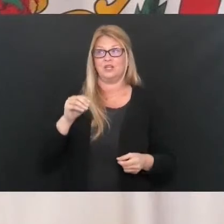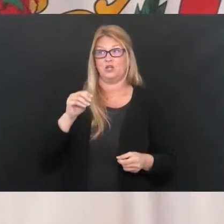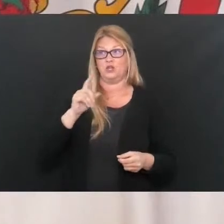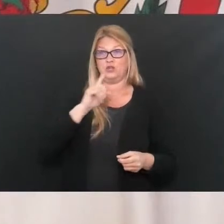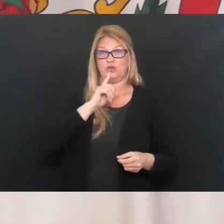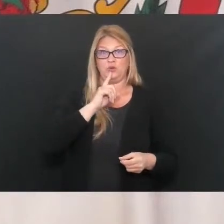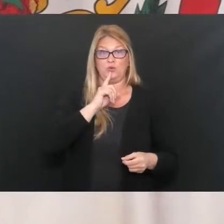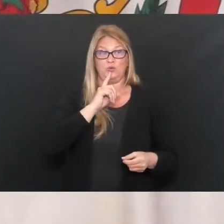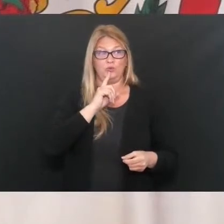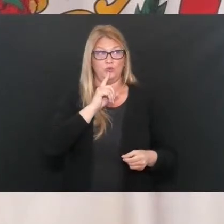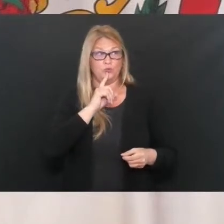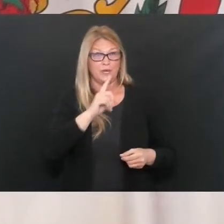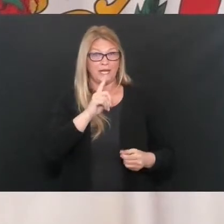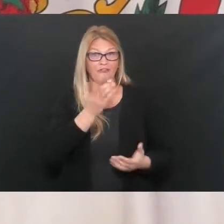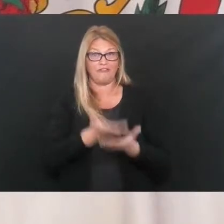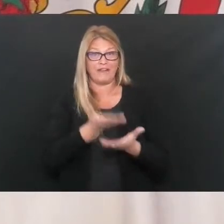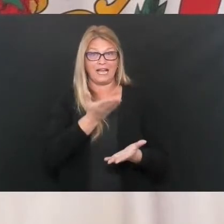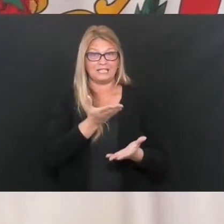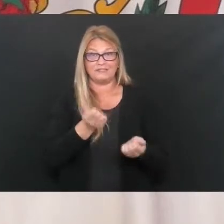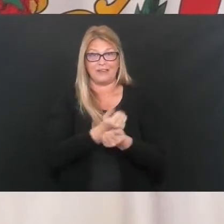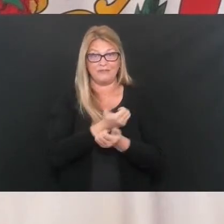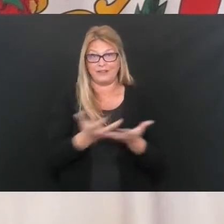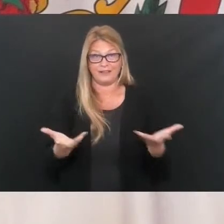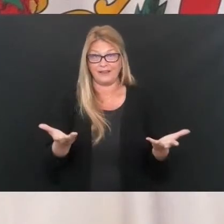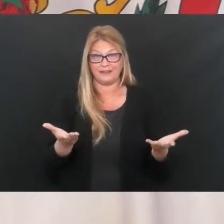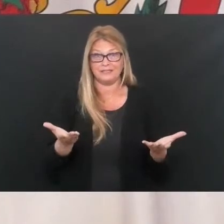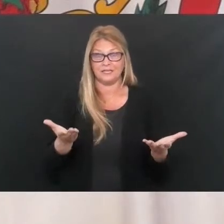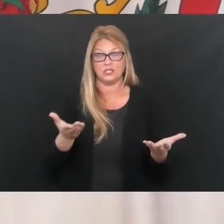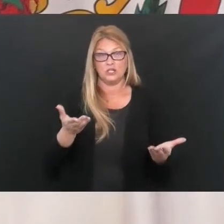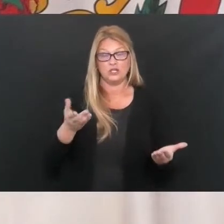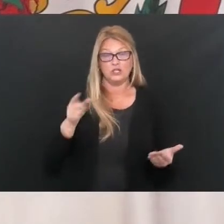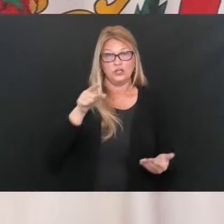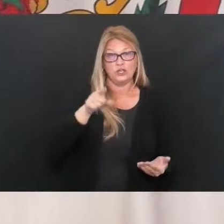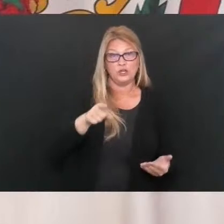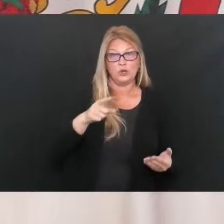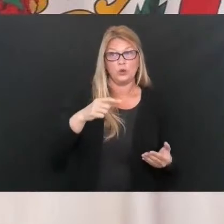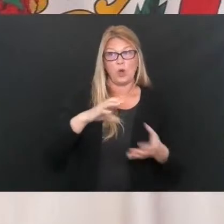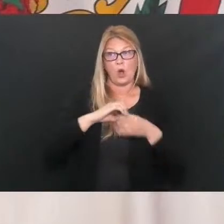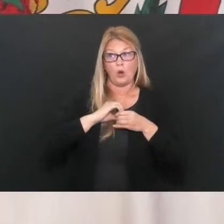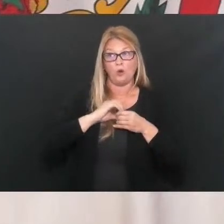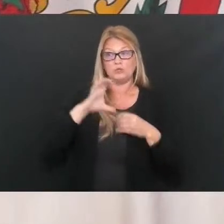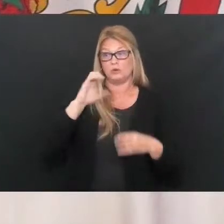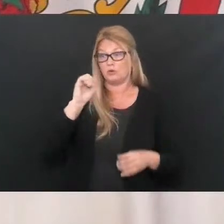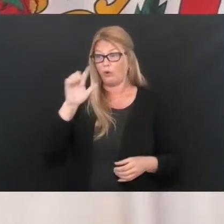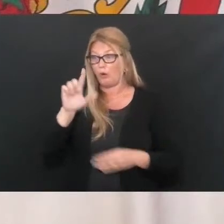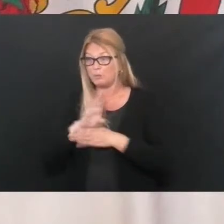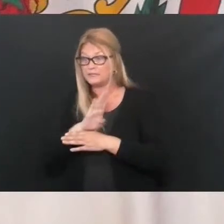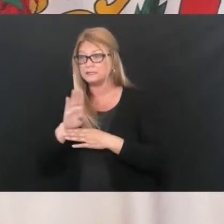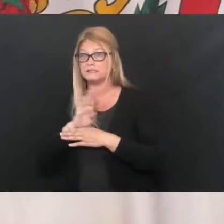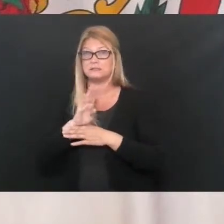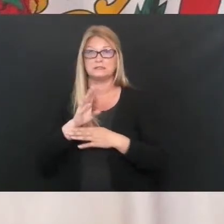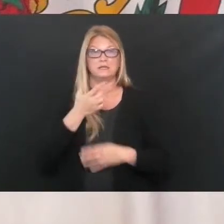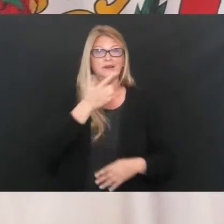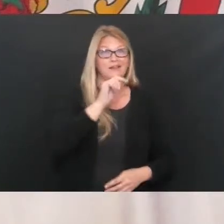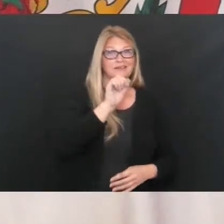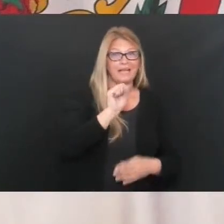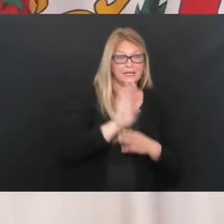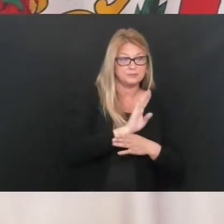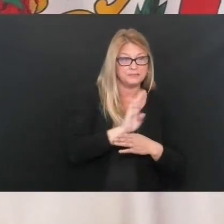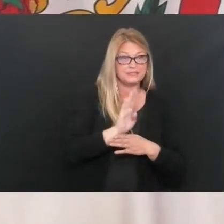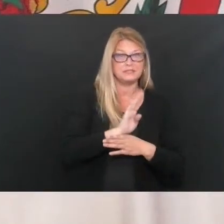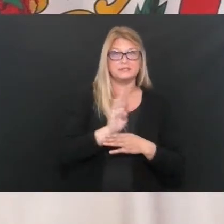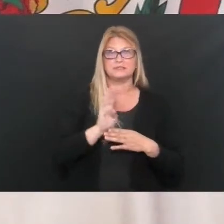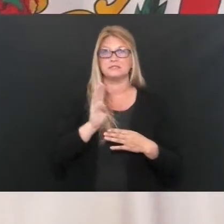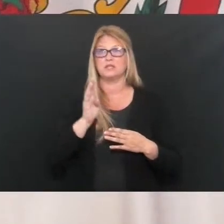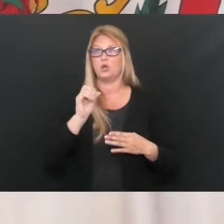real bottom line is to the whole thing is, if you happen to own a coal company or, a gas company, or you